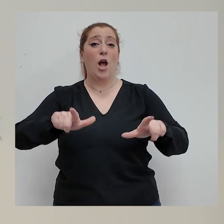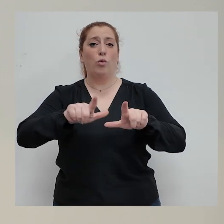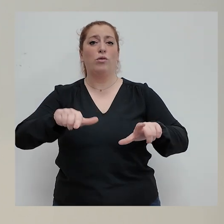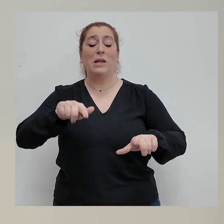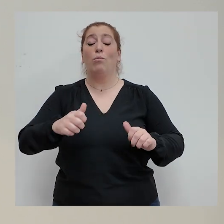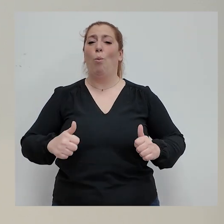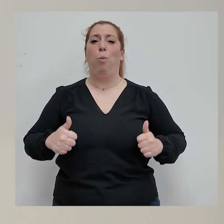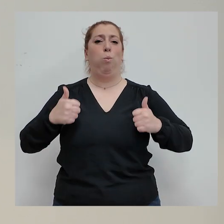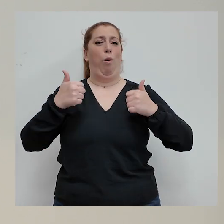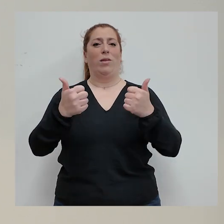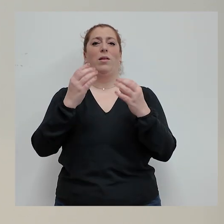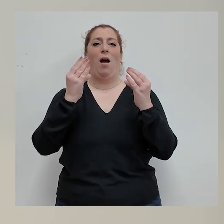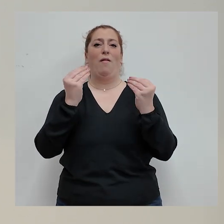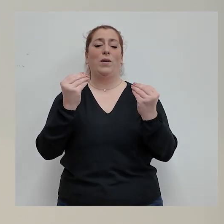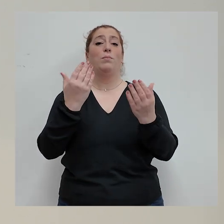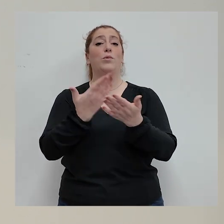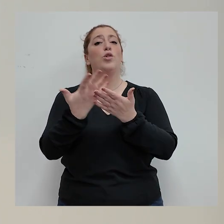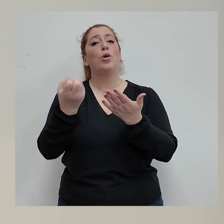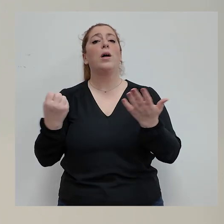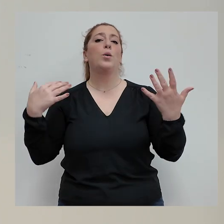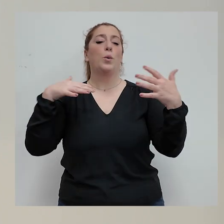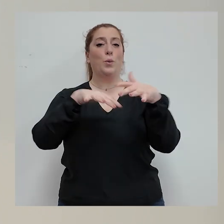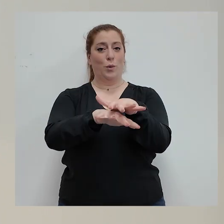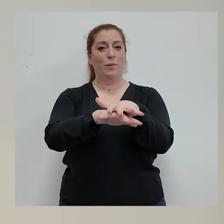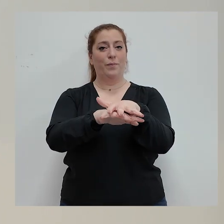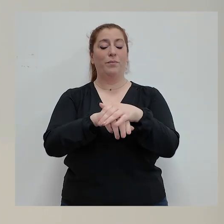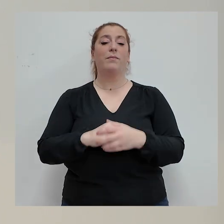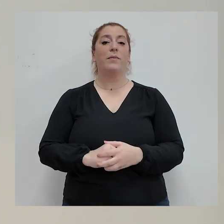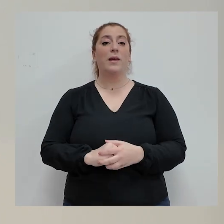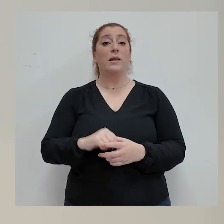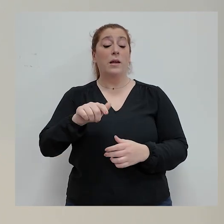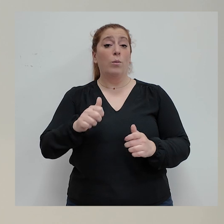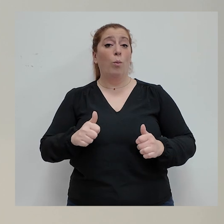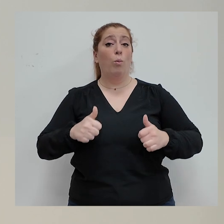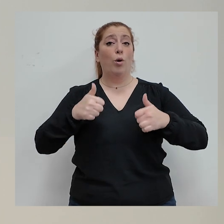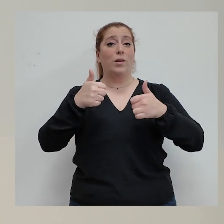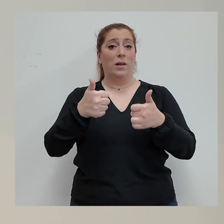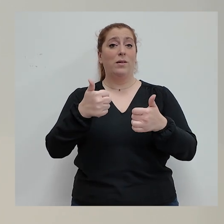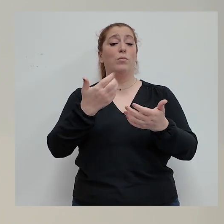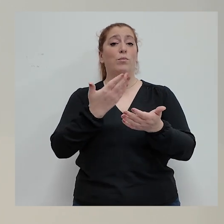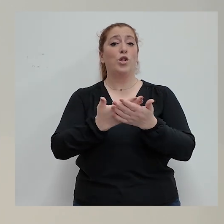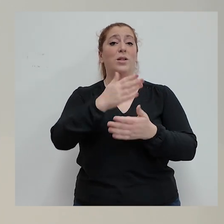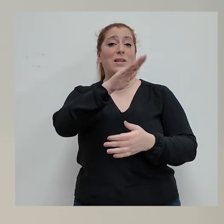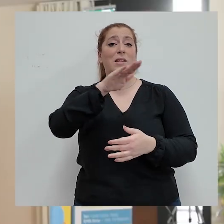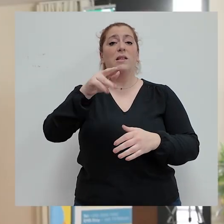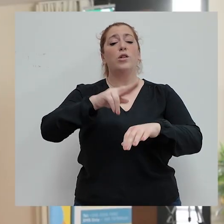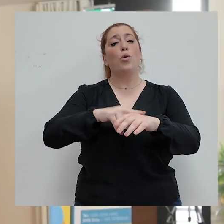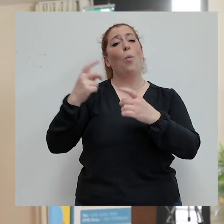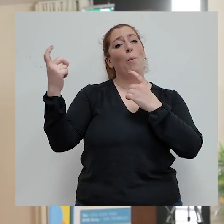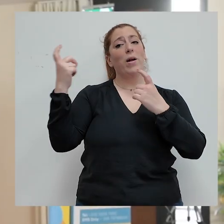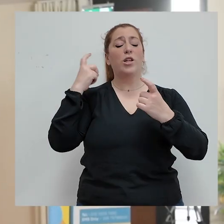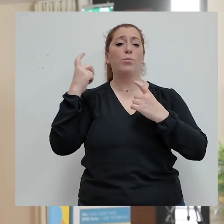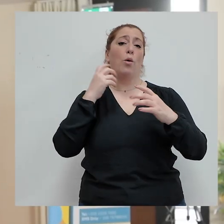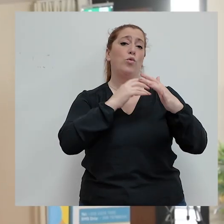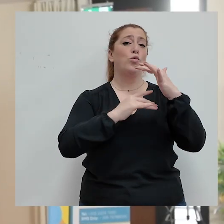easy language is really important for inclusion. It's important for people to be able to